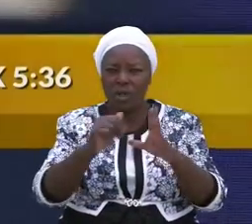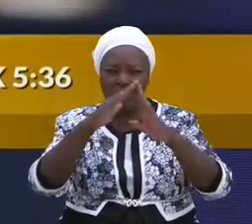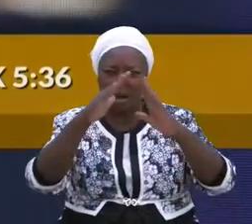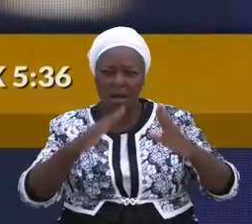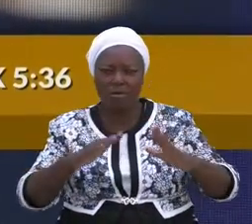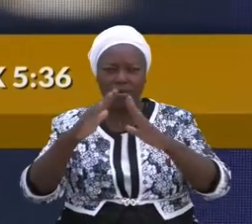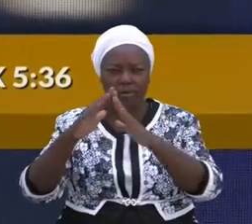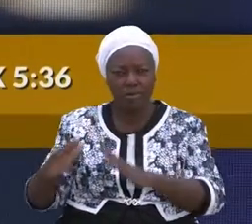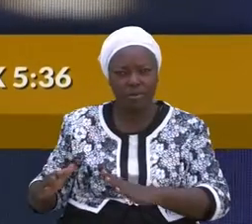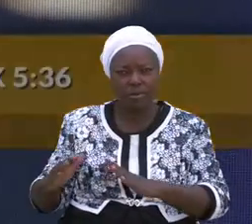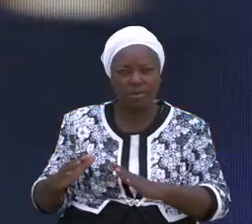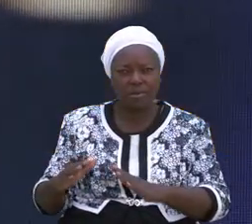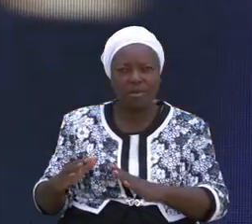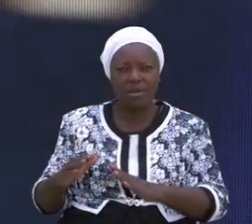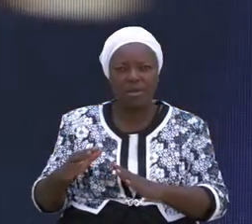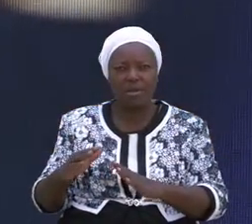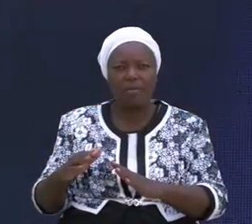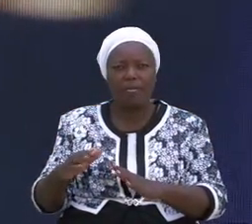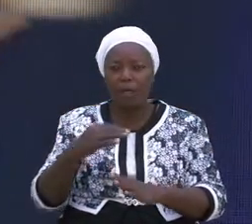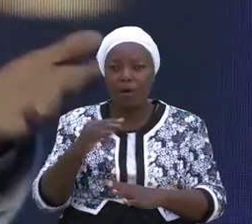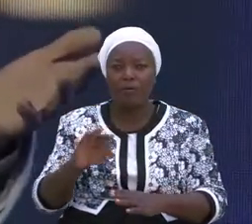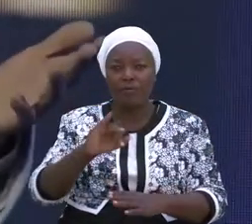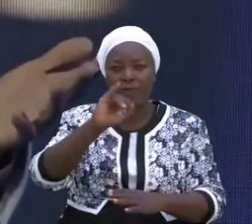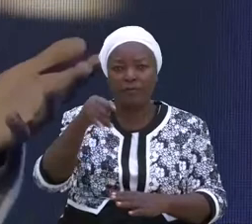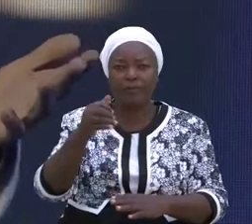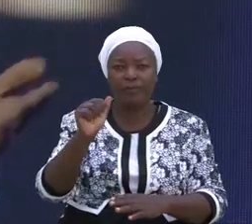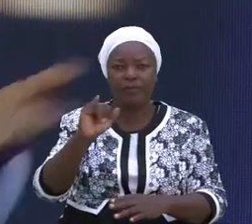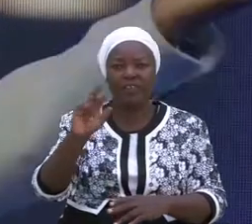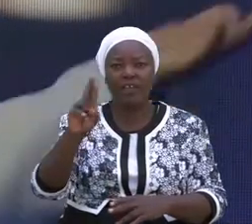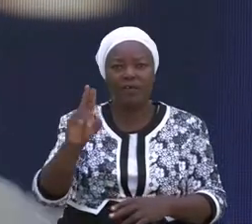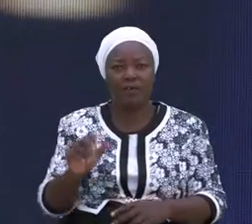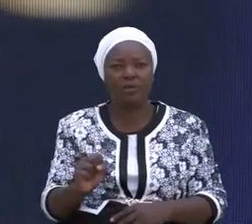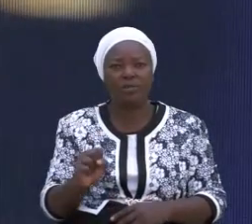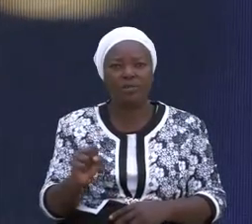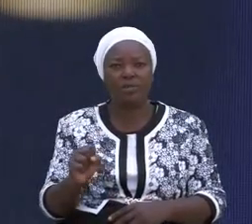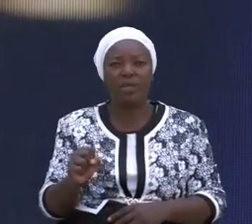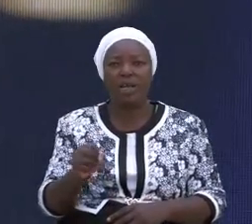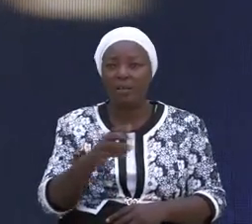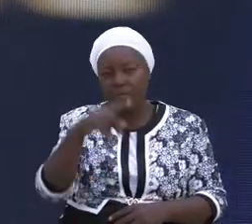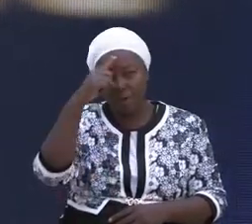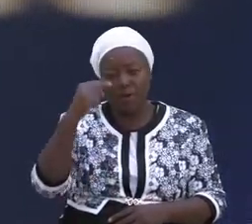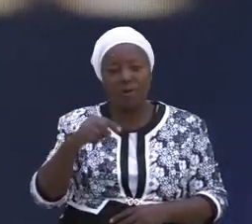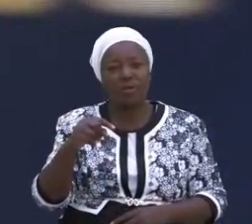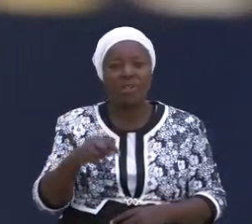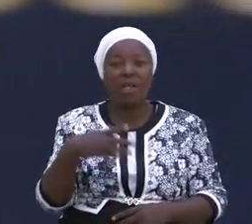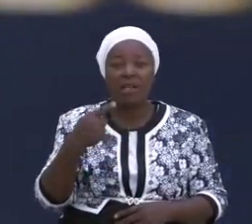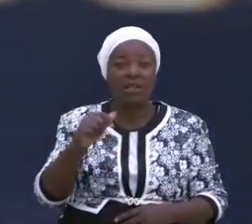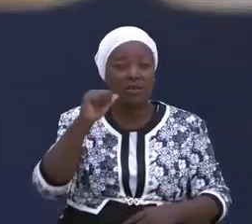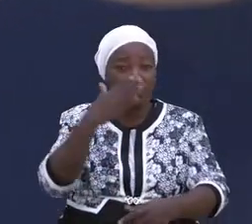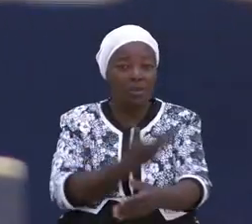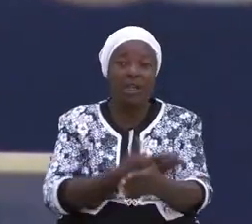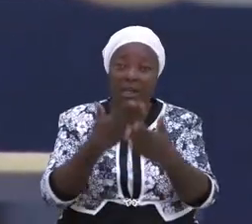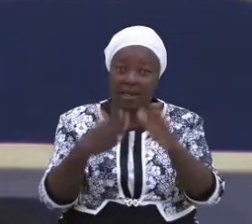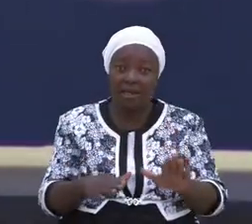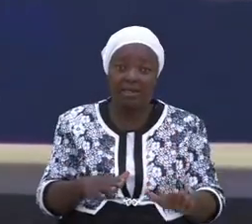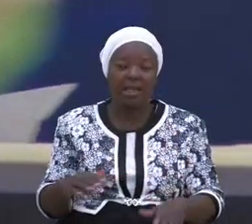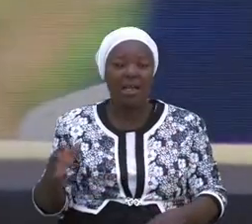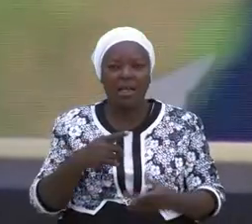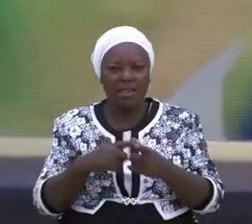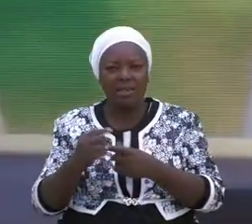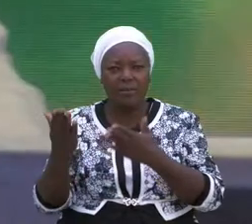of Jairus because Jairus' daughter died already. And they brought the